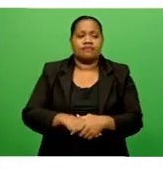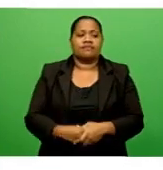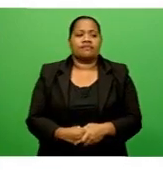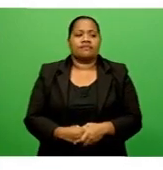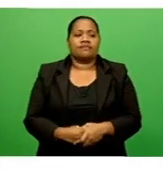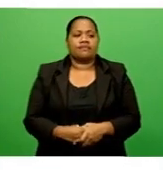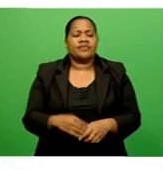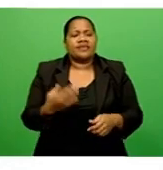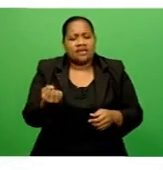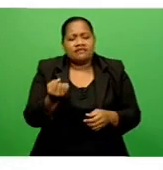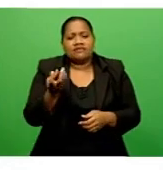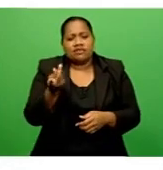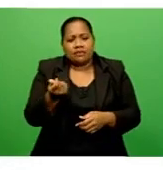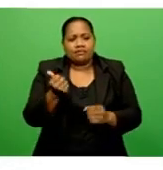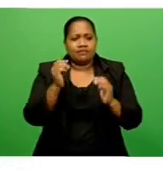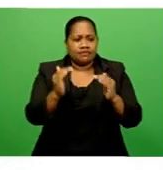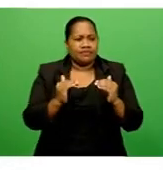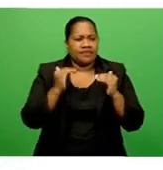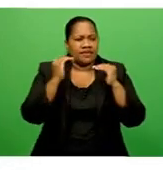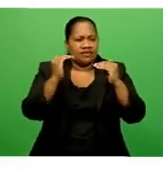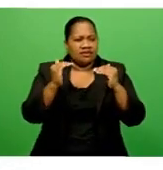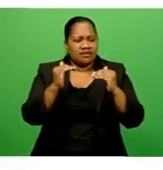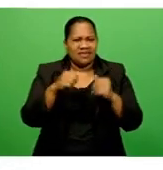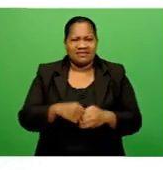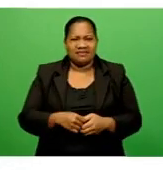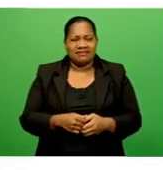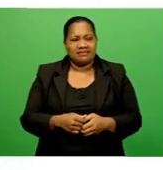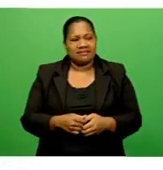There was some advance taken and